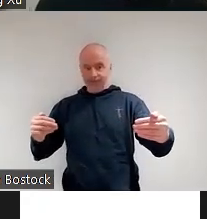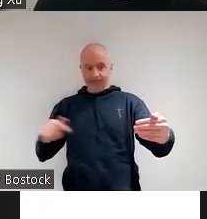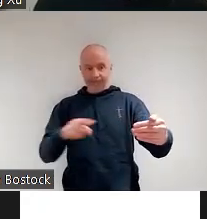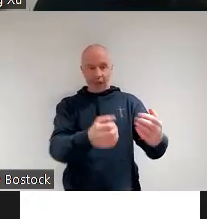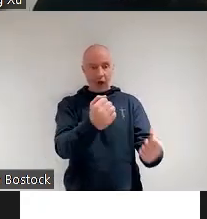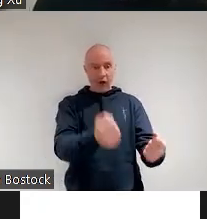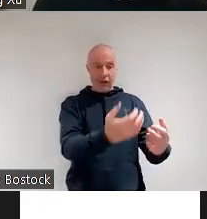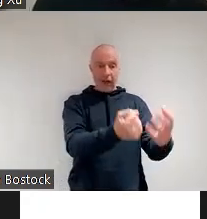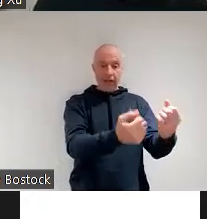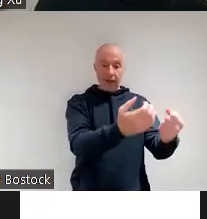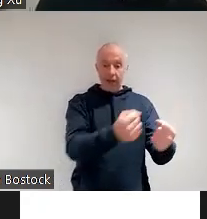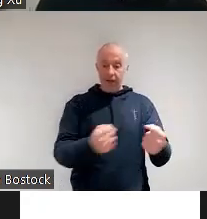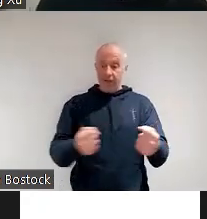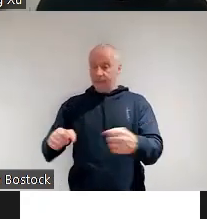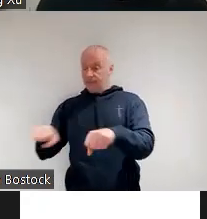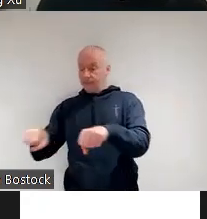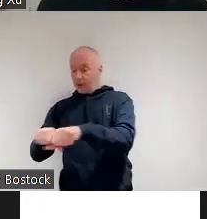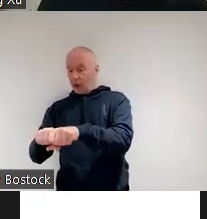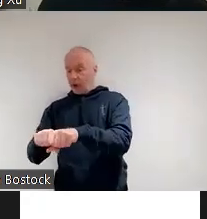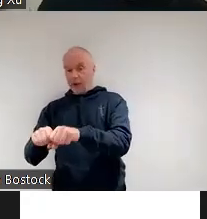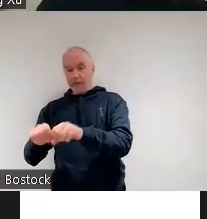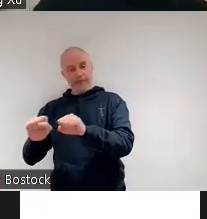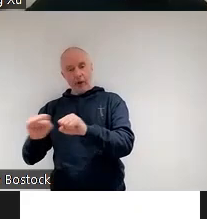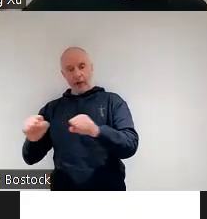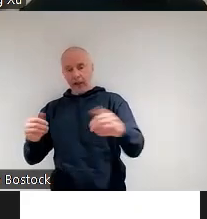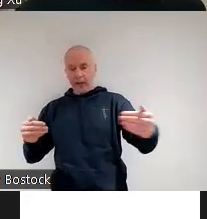going to get there. That is going to happen sooner or later.